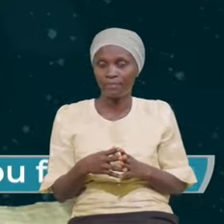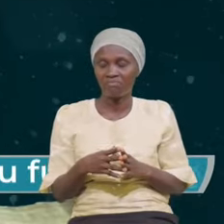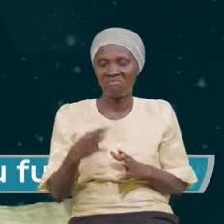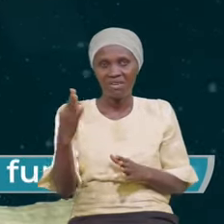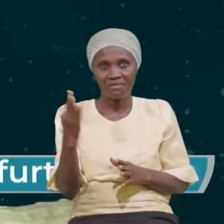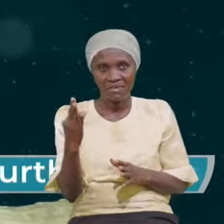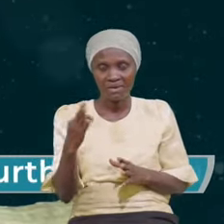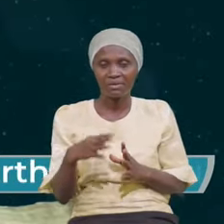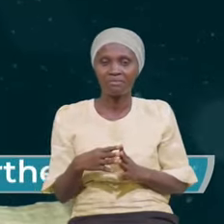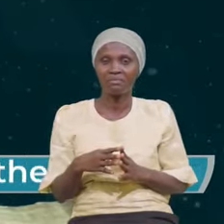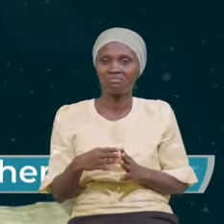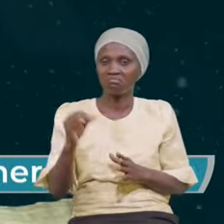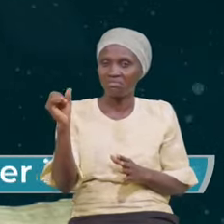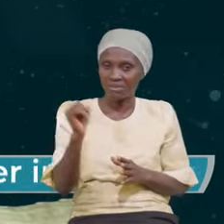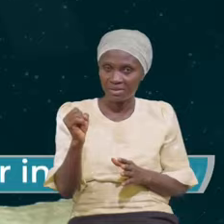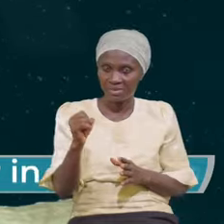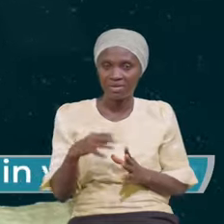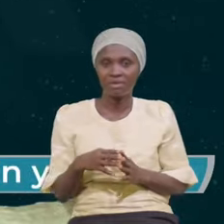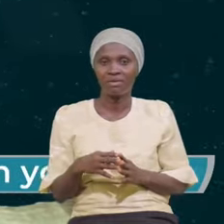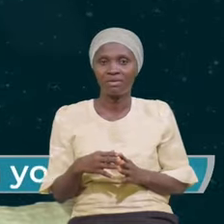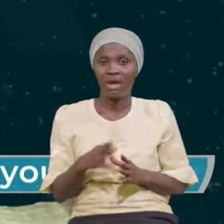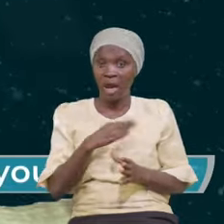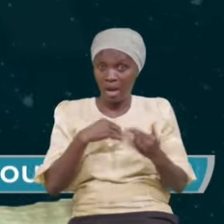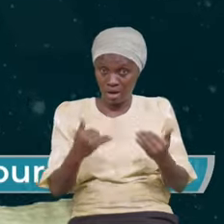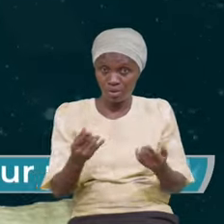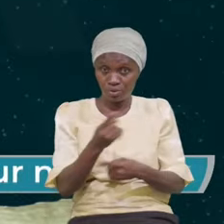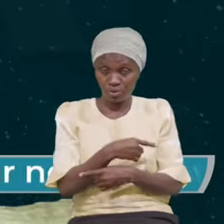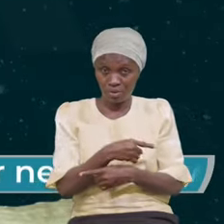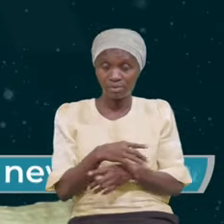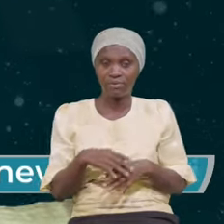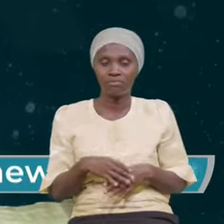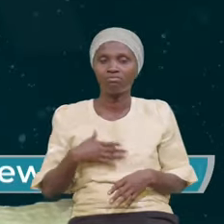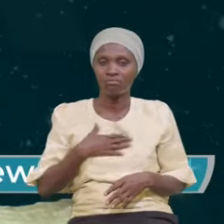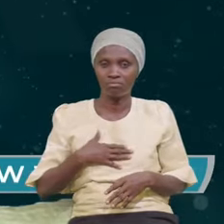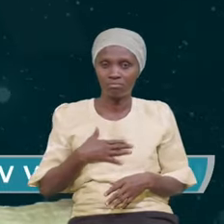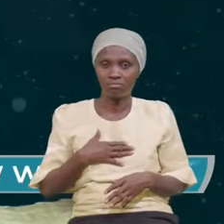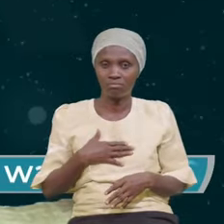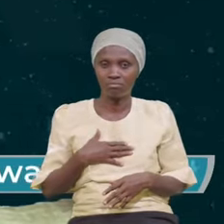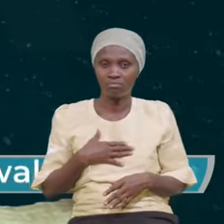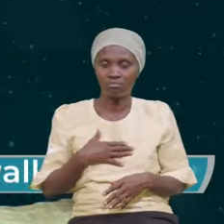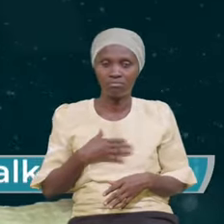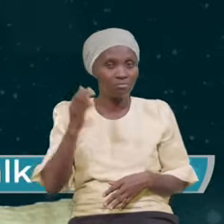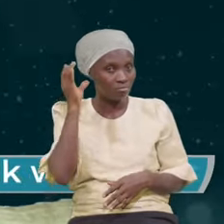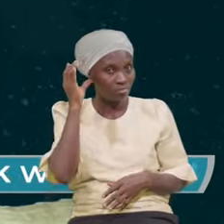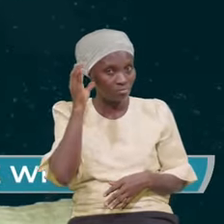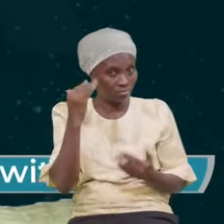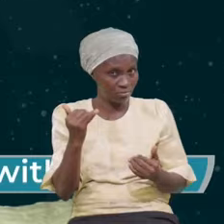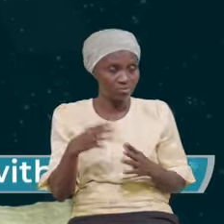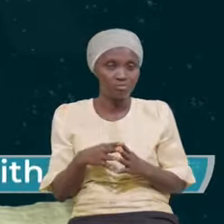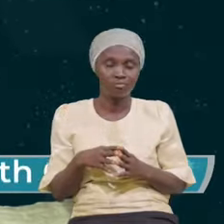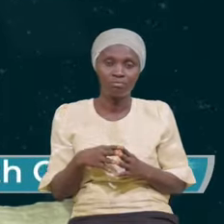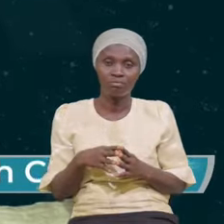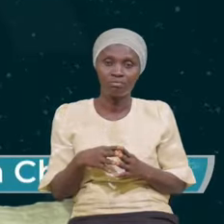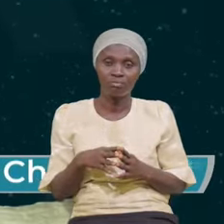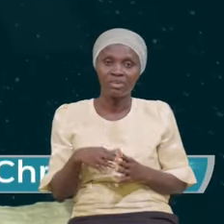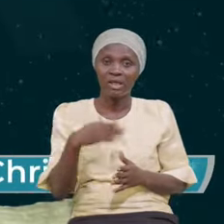Friday Saturday and today please hear what I'm going to say now there